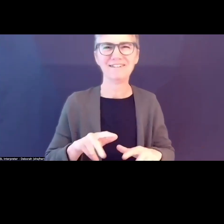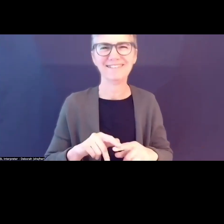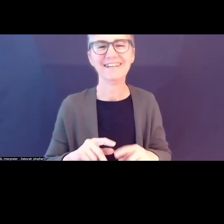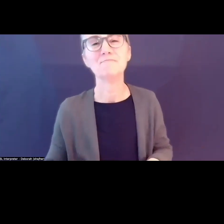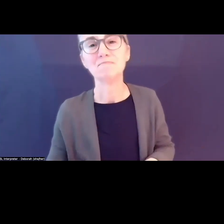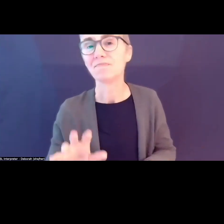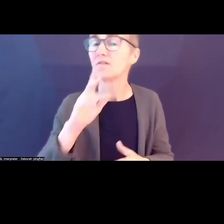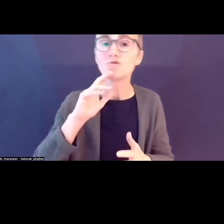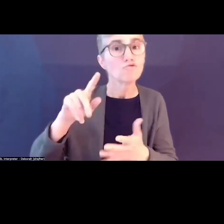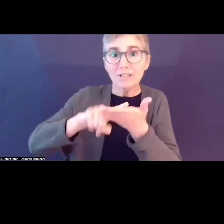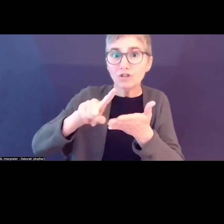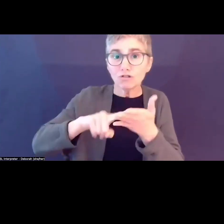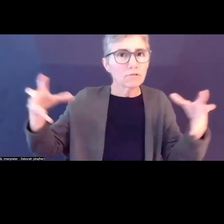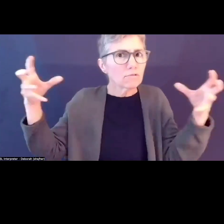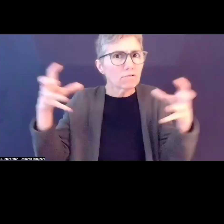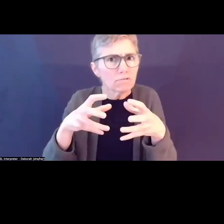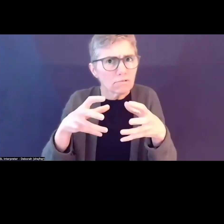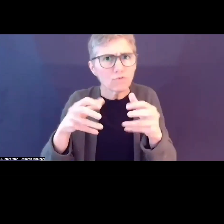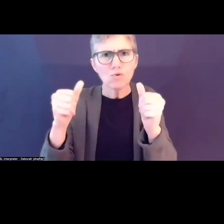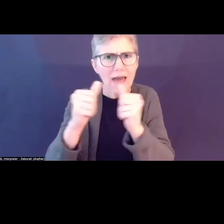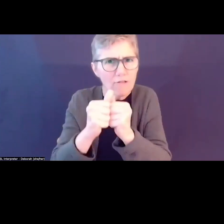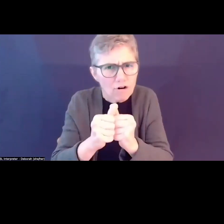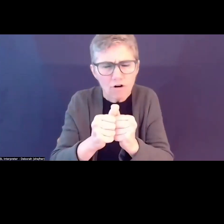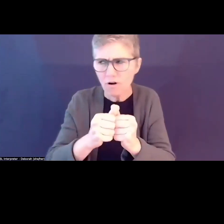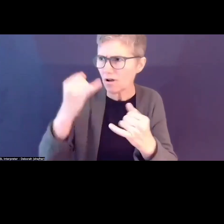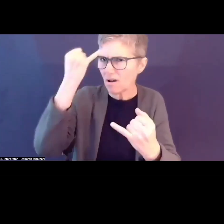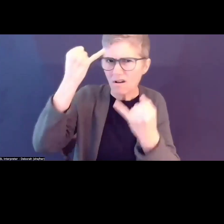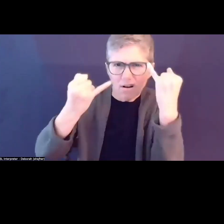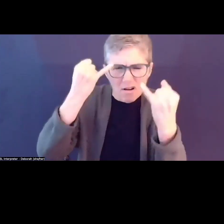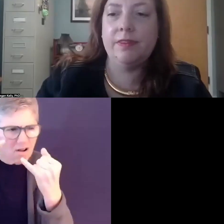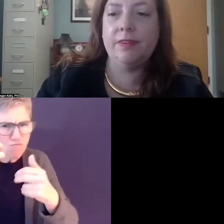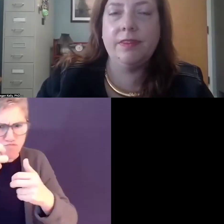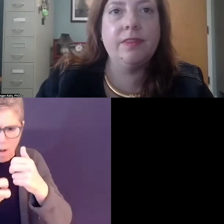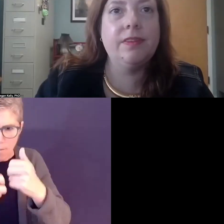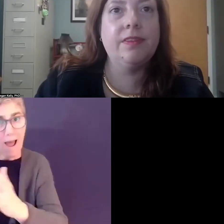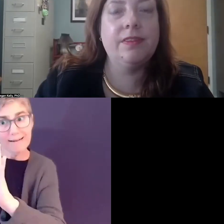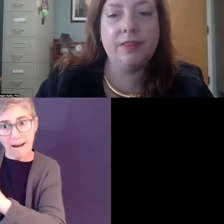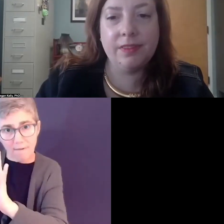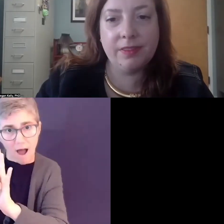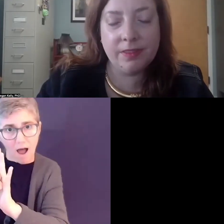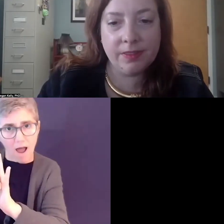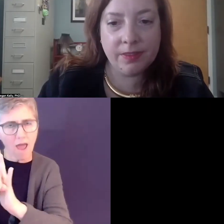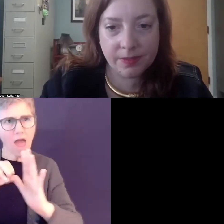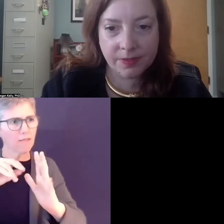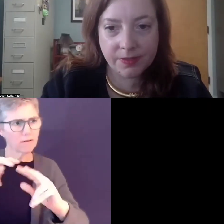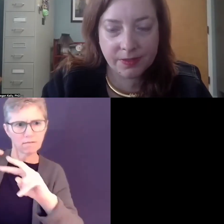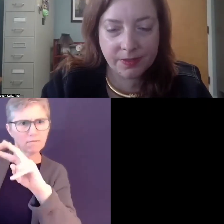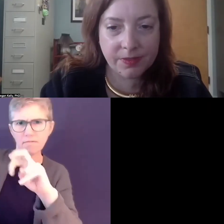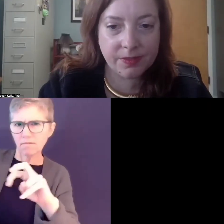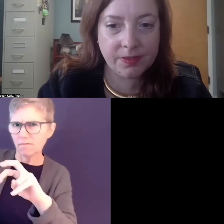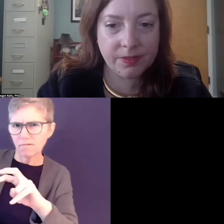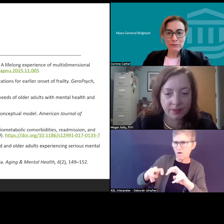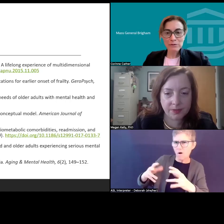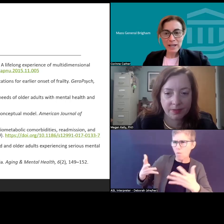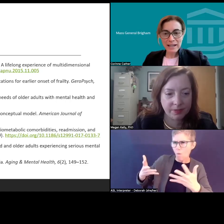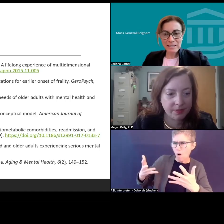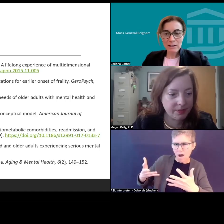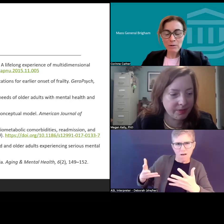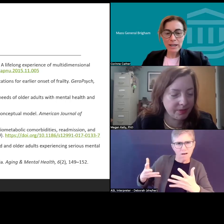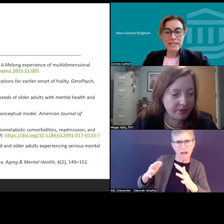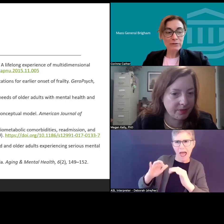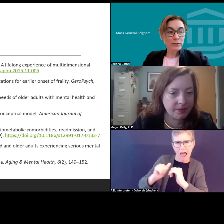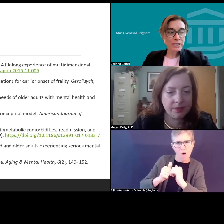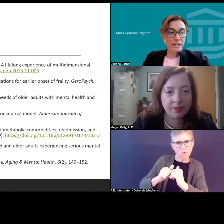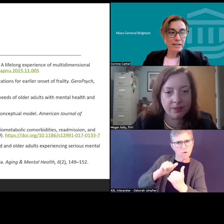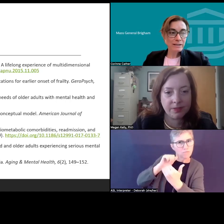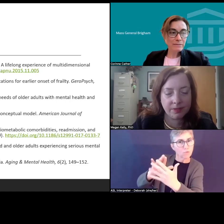defining a problem, and designing a solution and testing it. I think what we've heard today really reflects